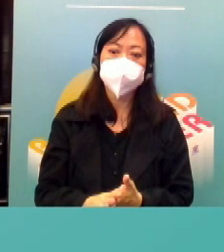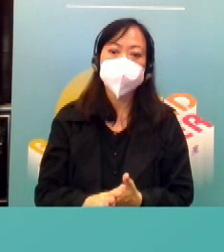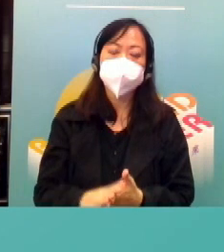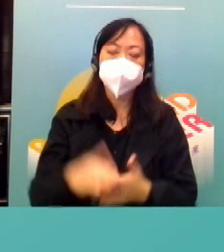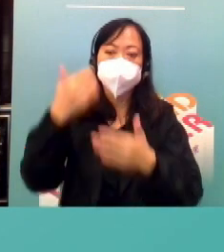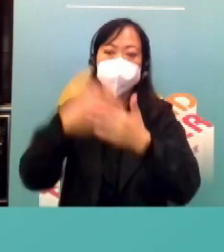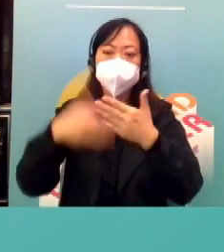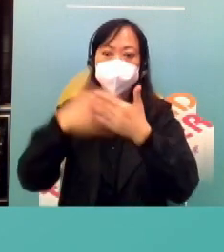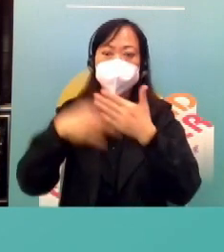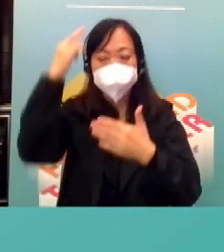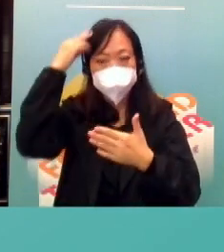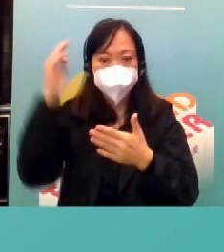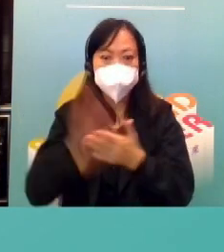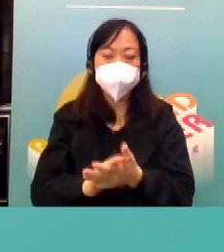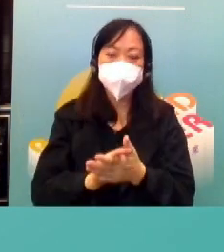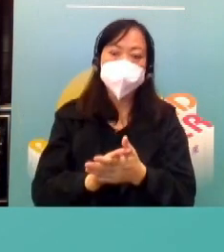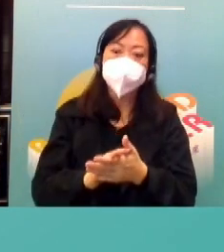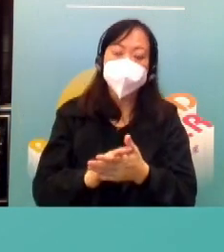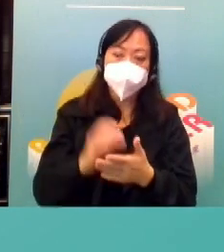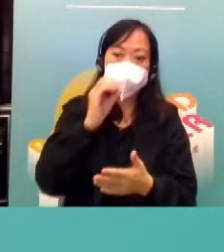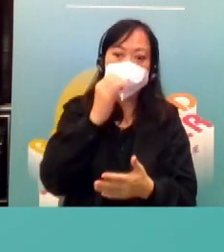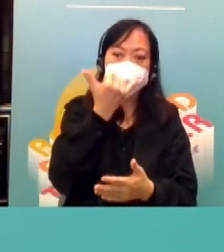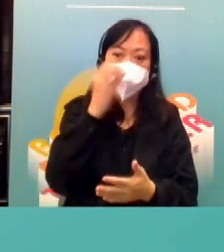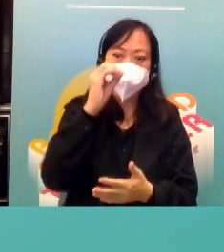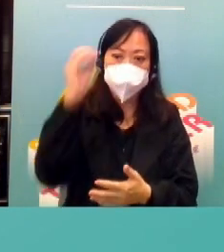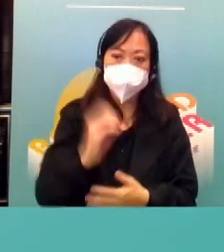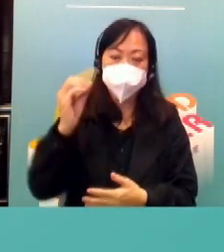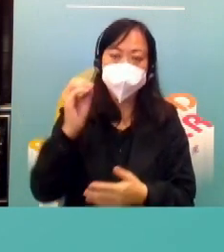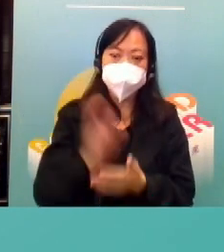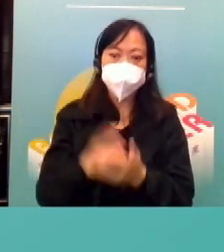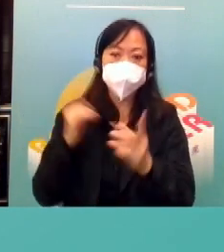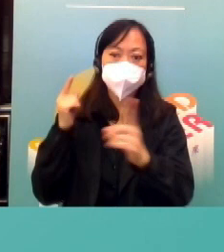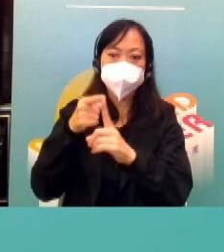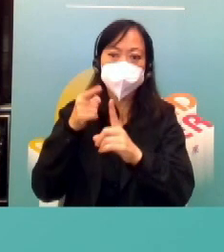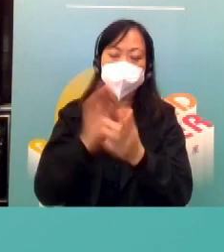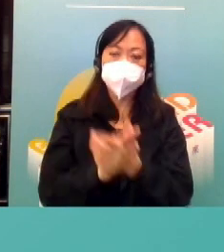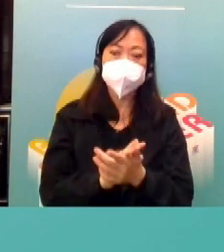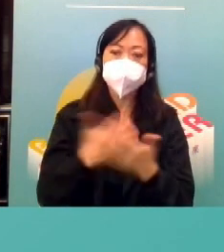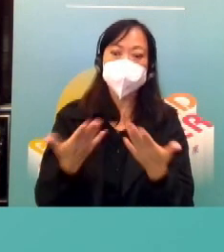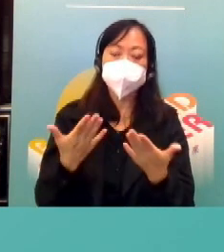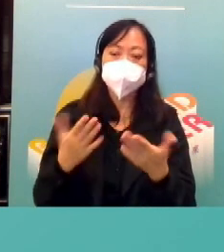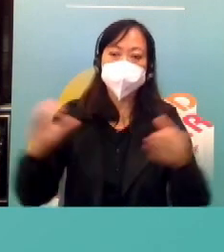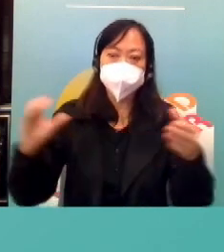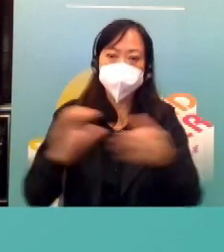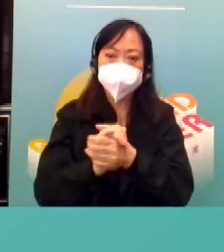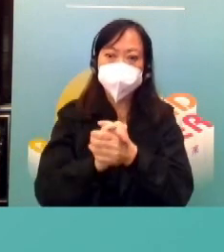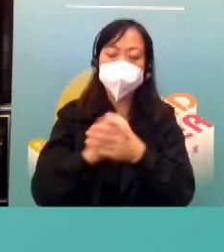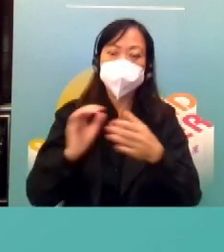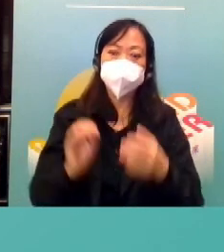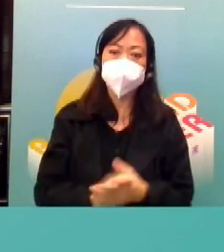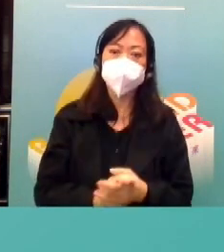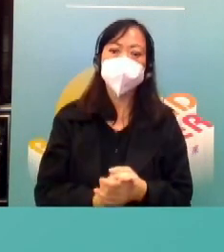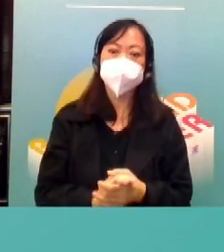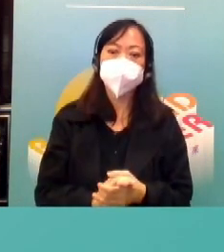development. And in achieving that, we were incorporating things like a combined heat and power unit, and then also over